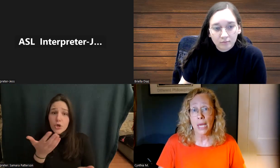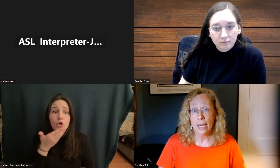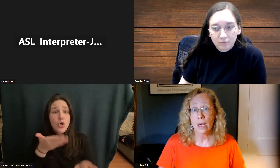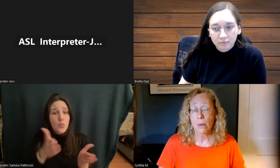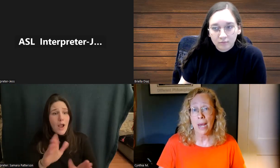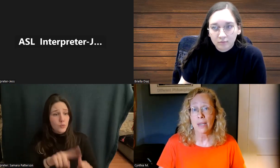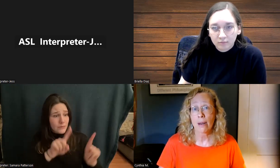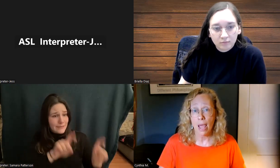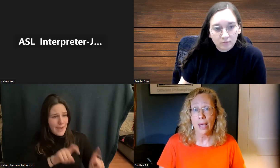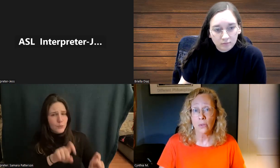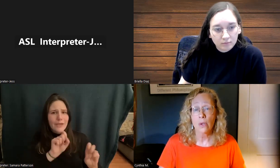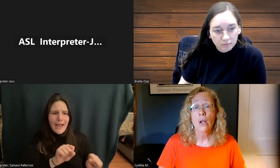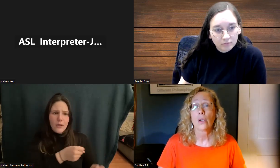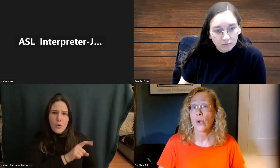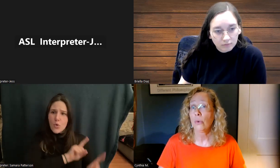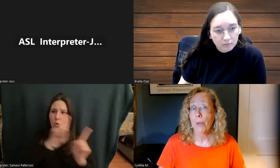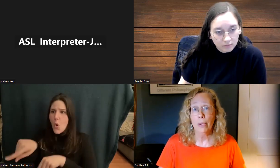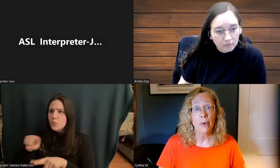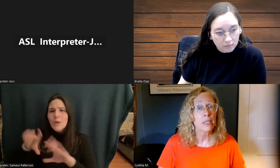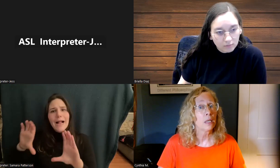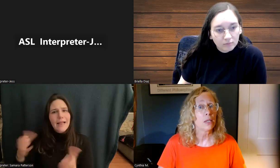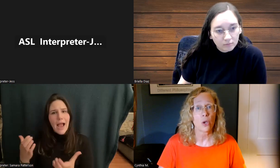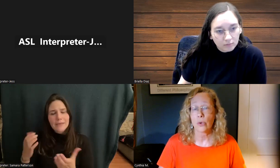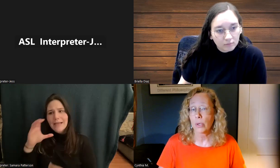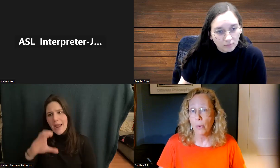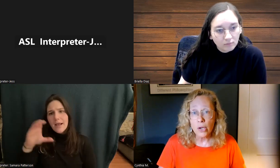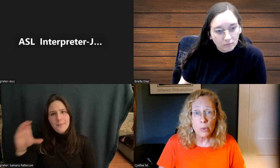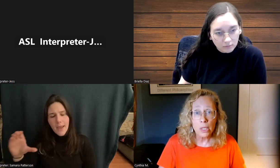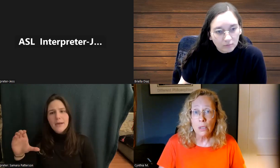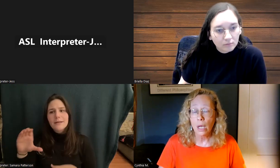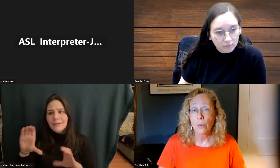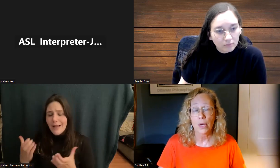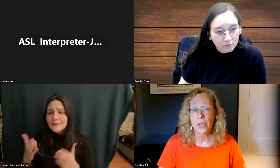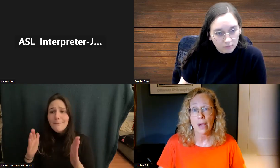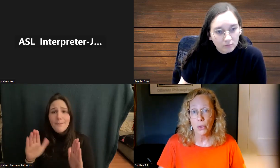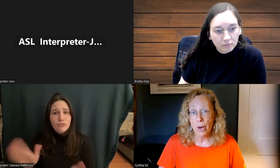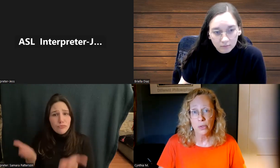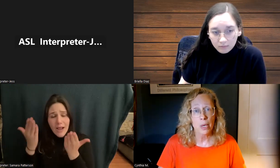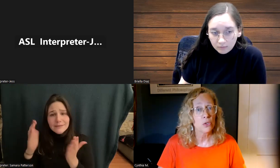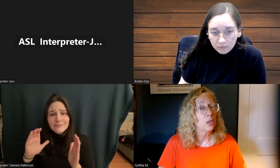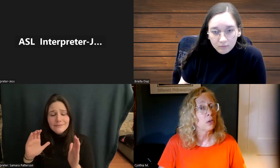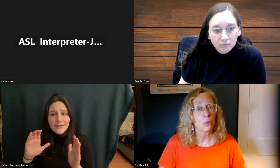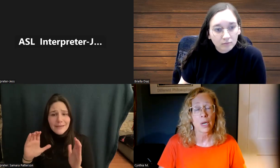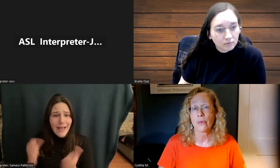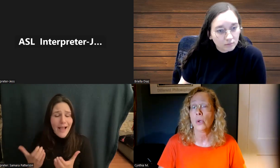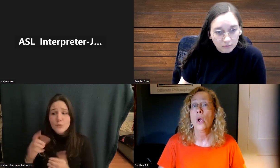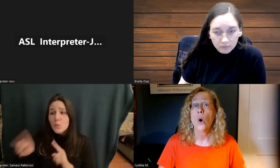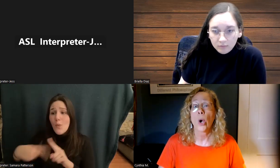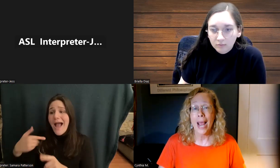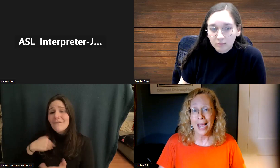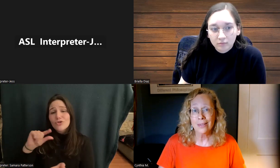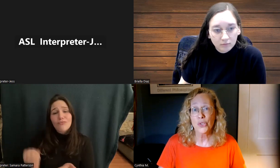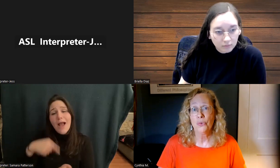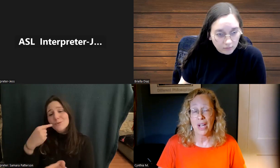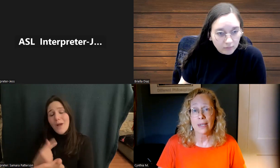to a canine companion class. Go to a puppy raising class, go to a graduate whenever they have their graduations or whatever,